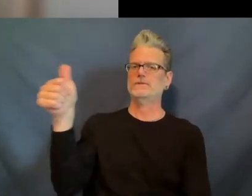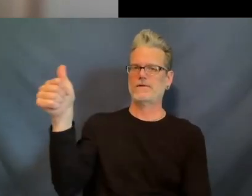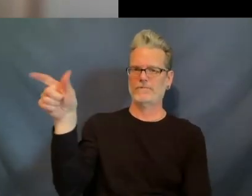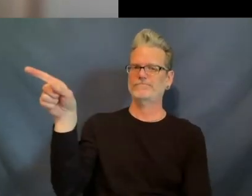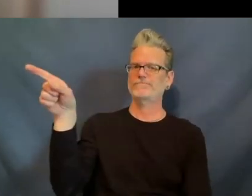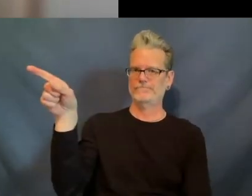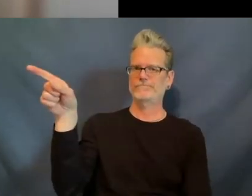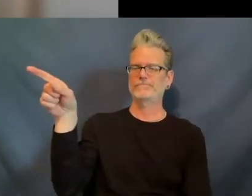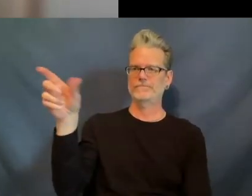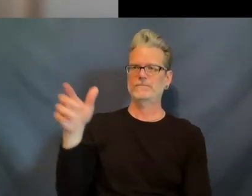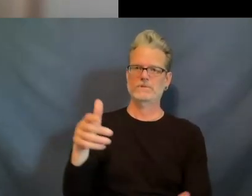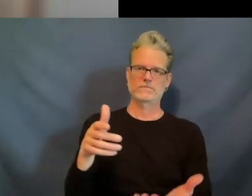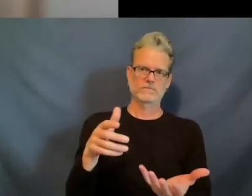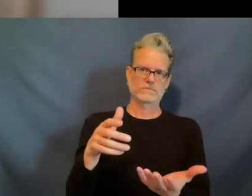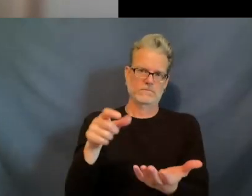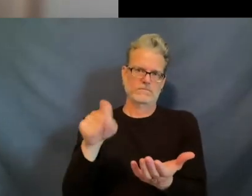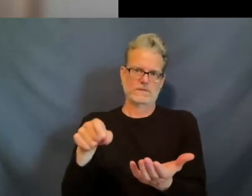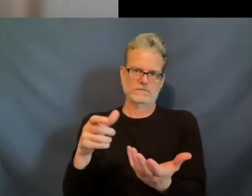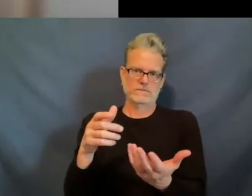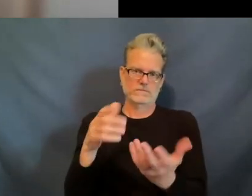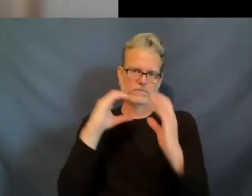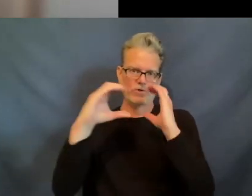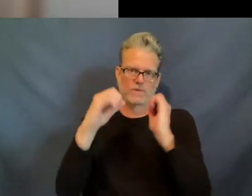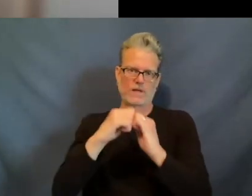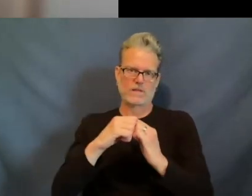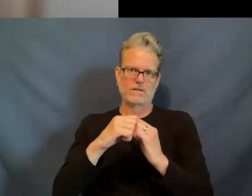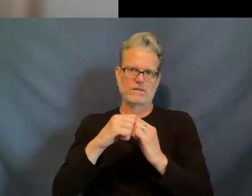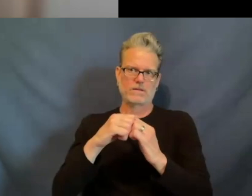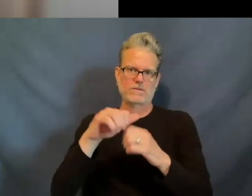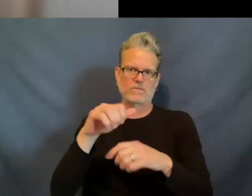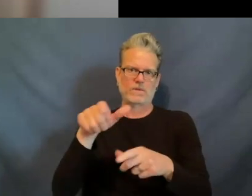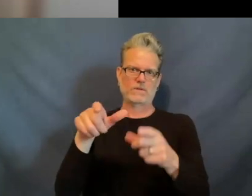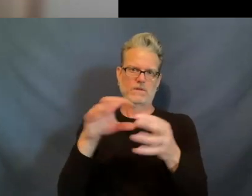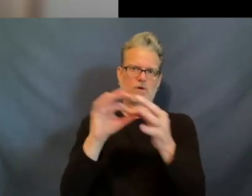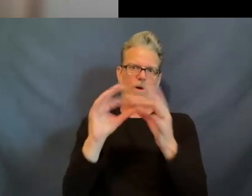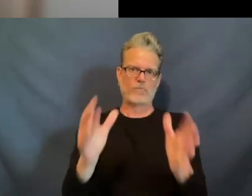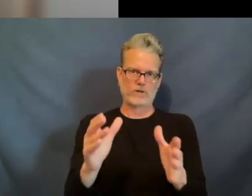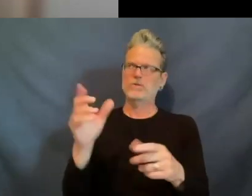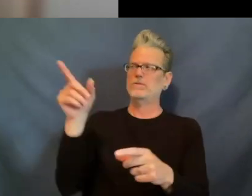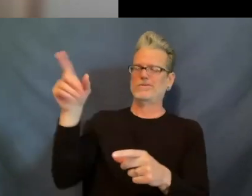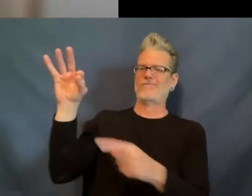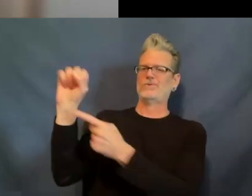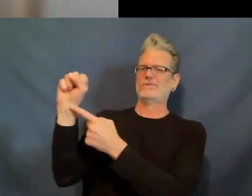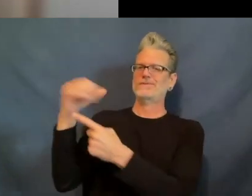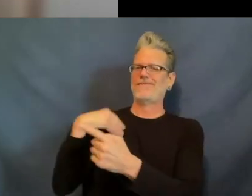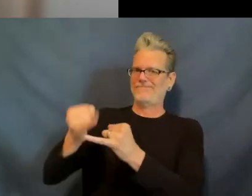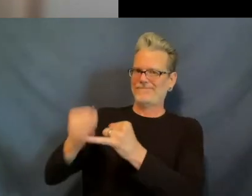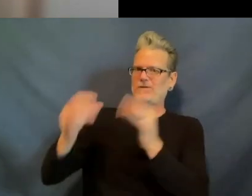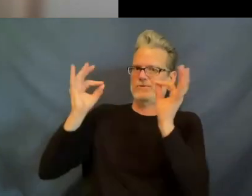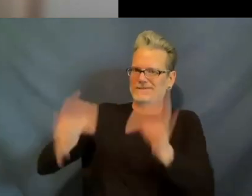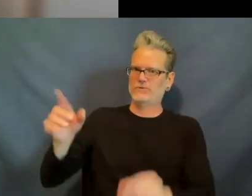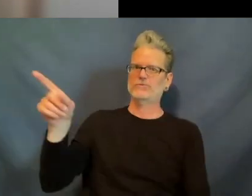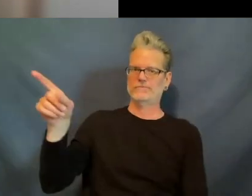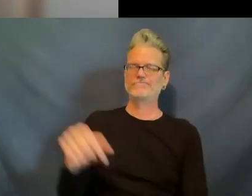be communicated with the cooperator that the Forest Service does hold that final decision making on the NEPA.